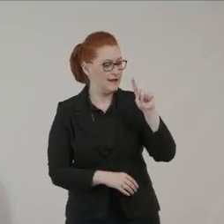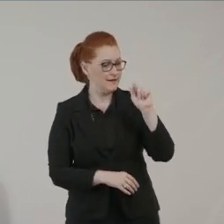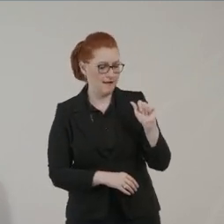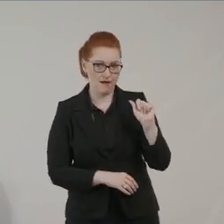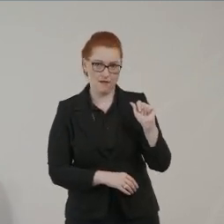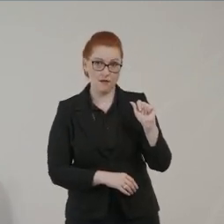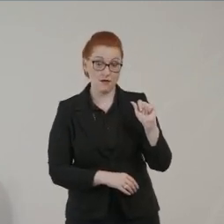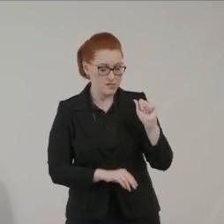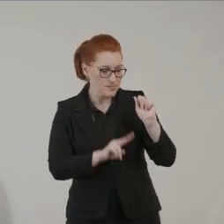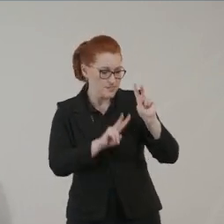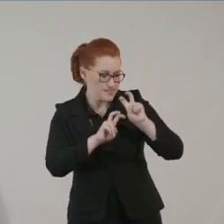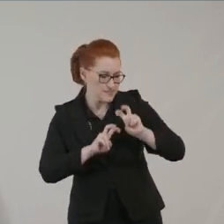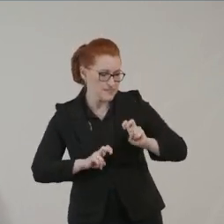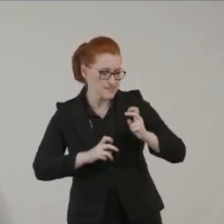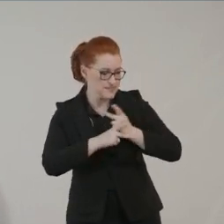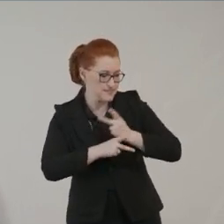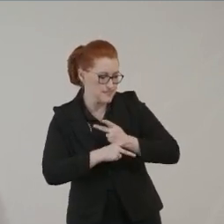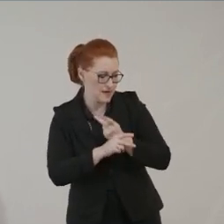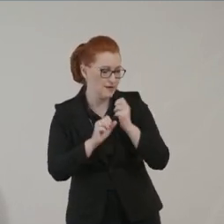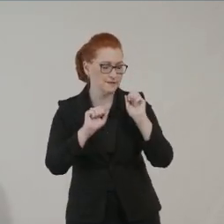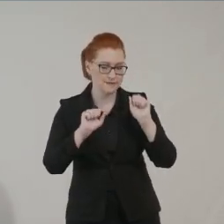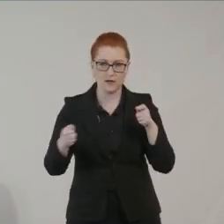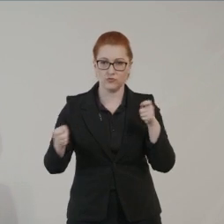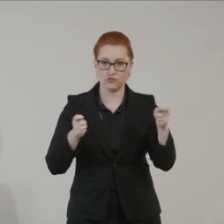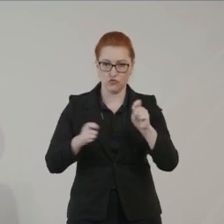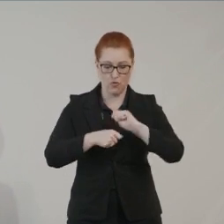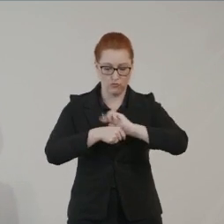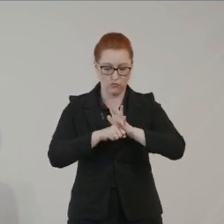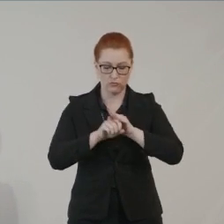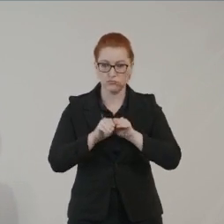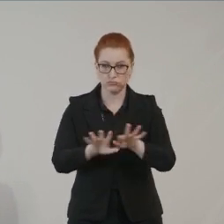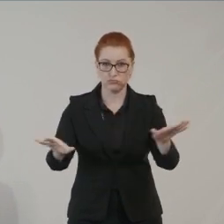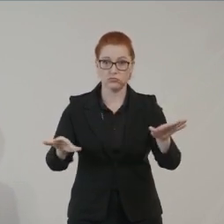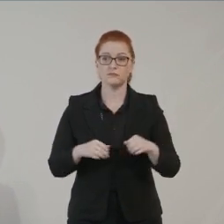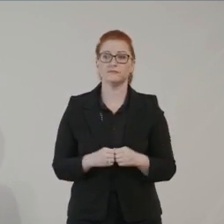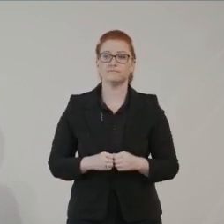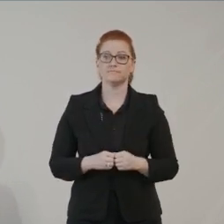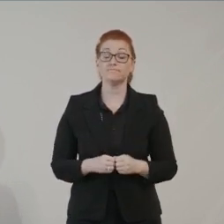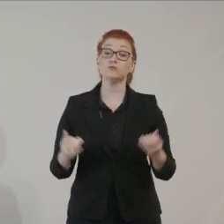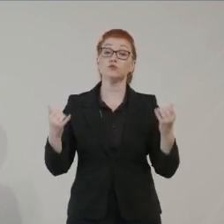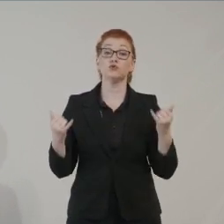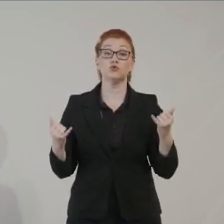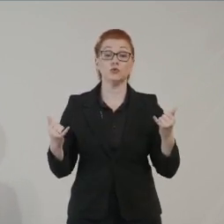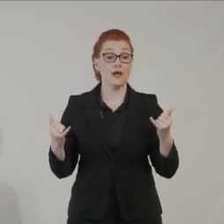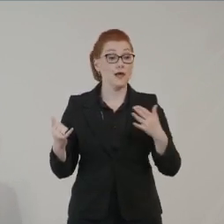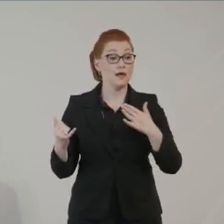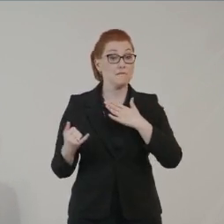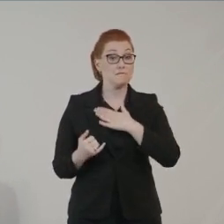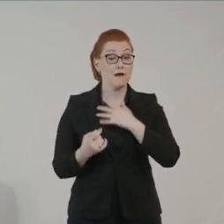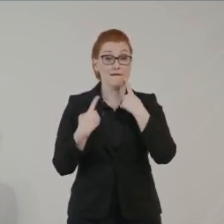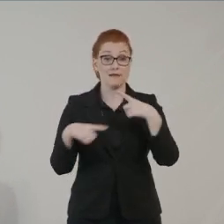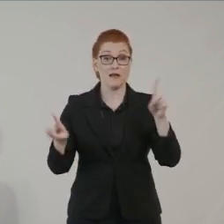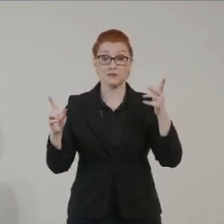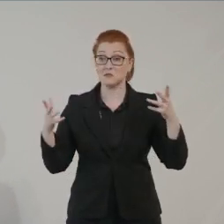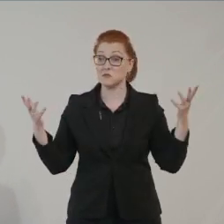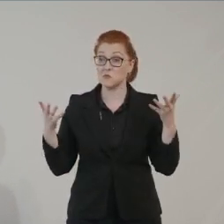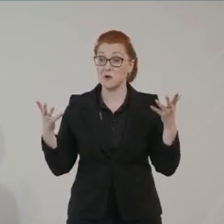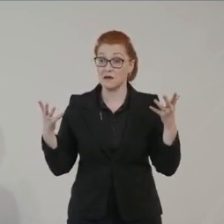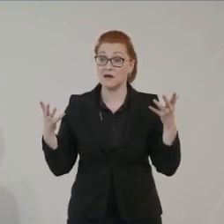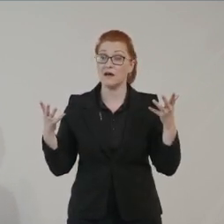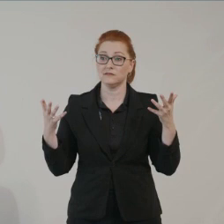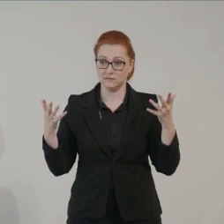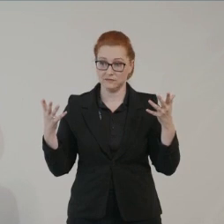virus. So today, I do have an announcement. It will be a slight tick up